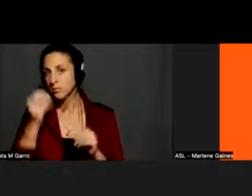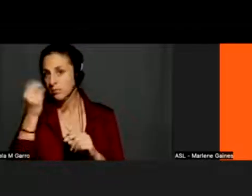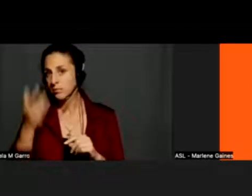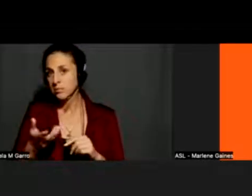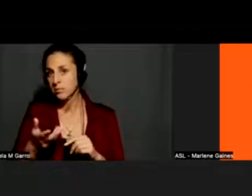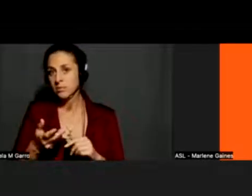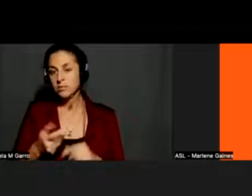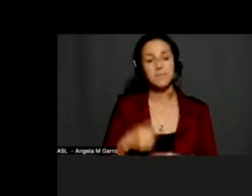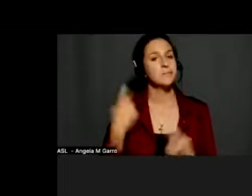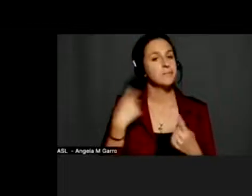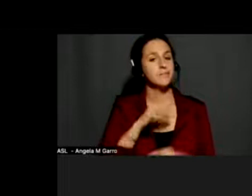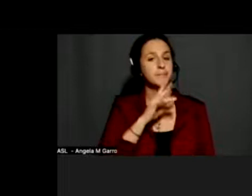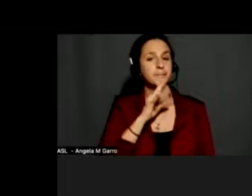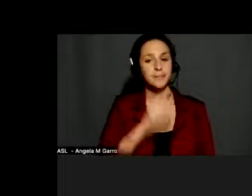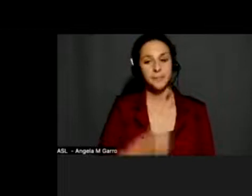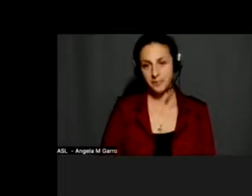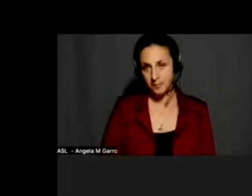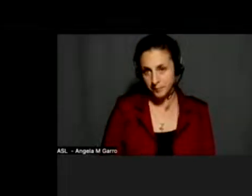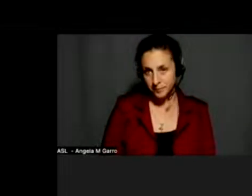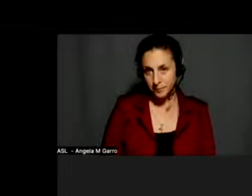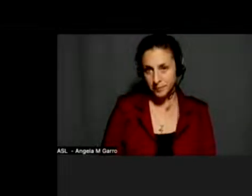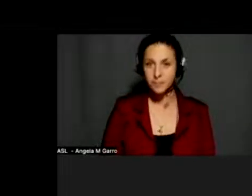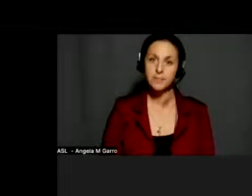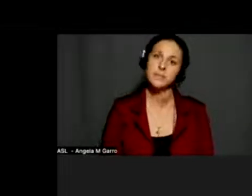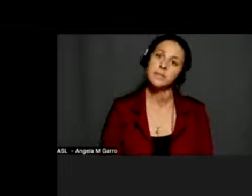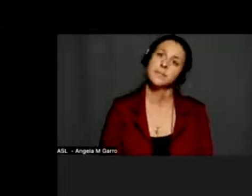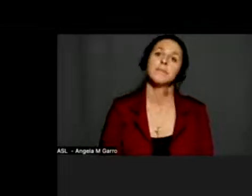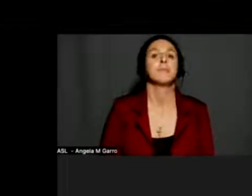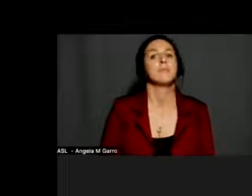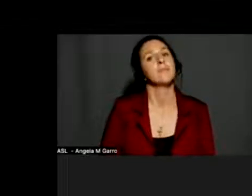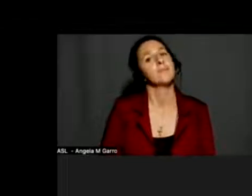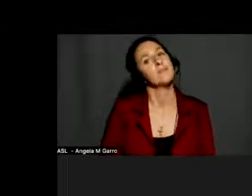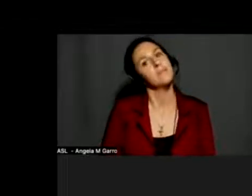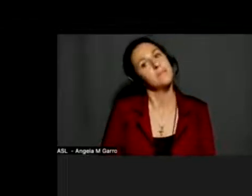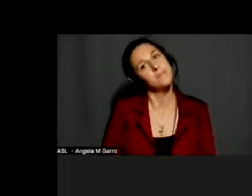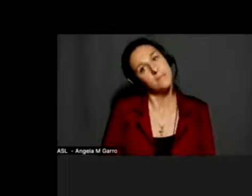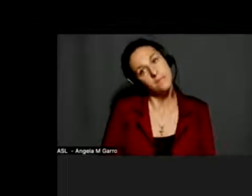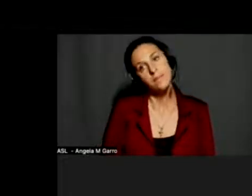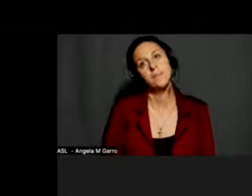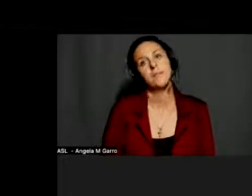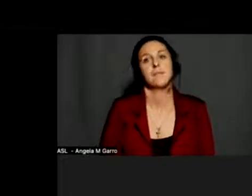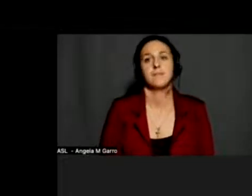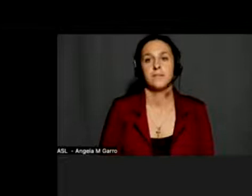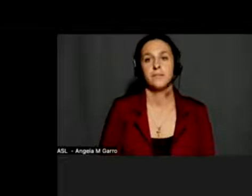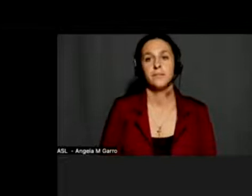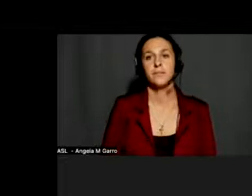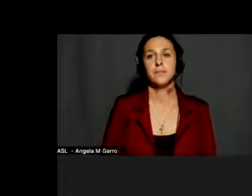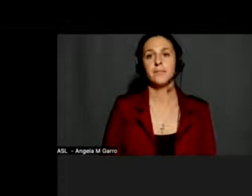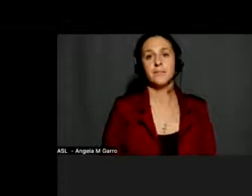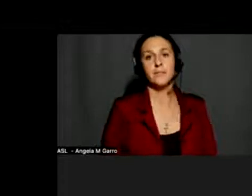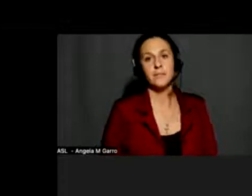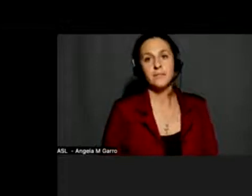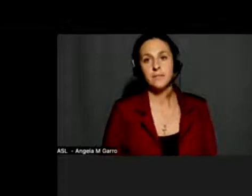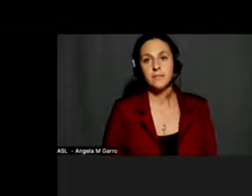Bienvenidos. Si ocupan traducción, por favor levanten la mano, o también pueden hacer clic en su pantalla en el mundo